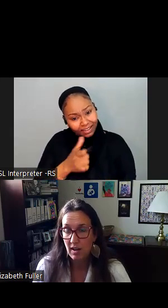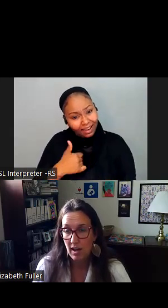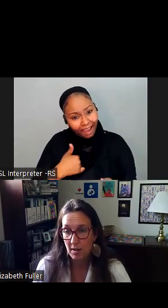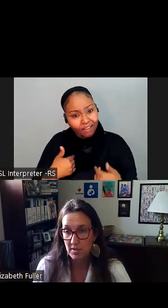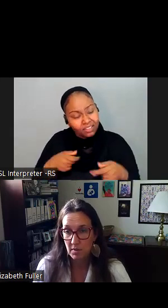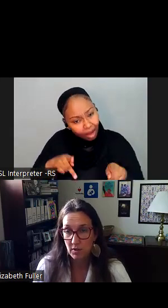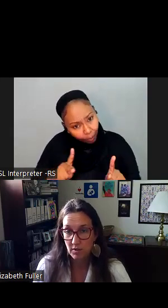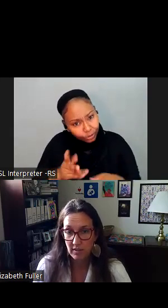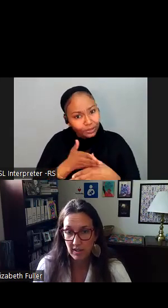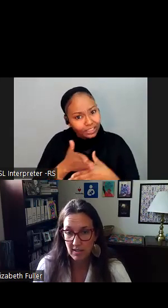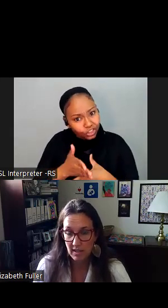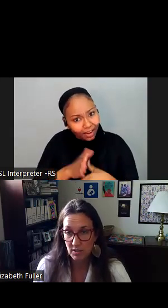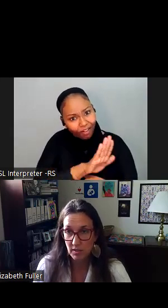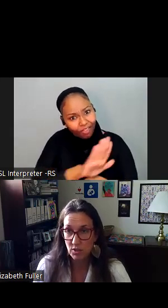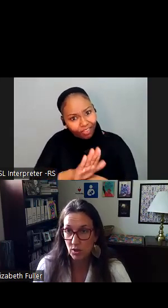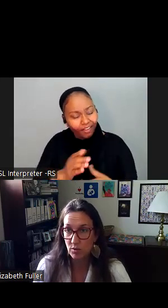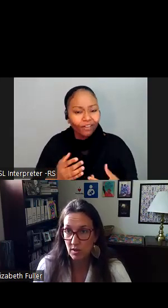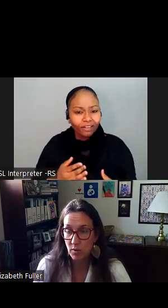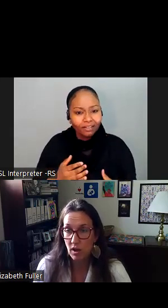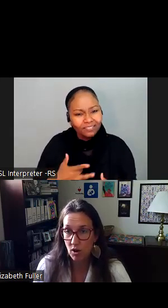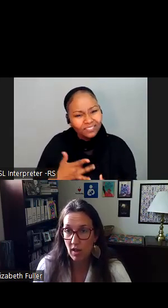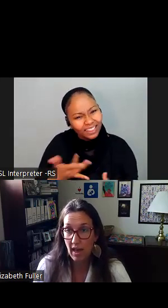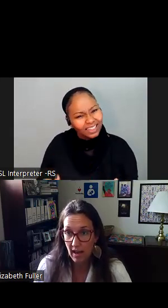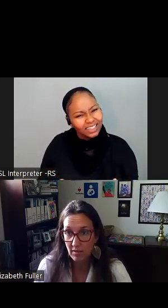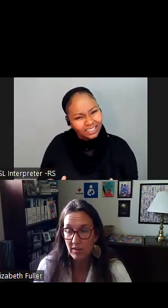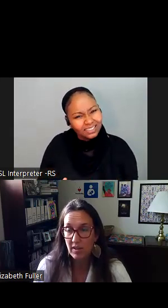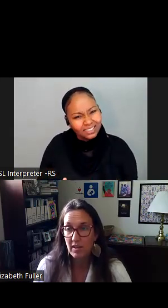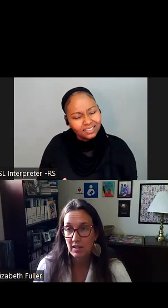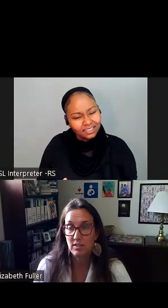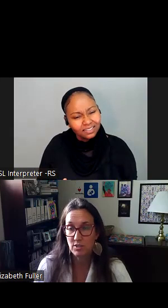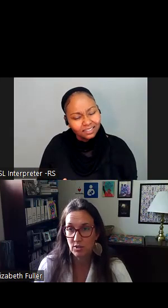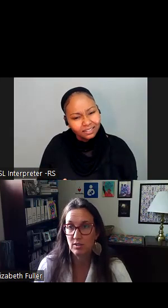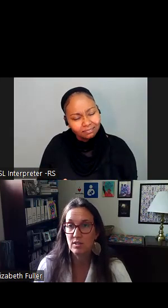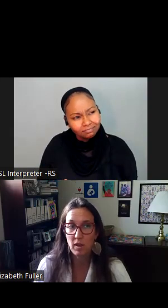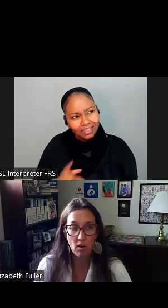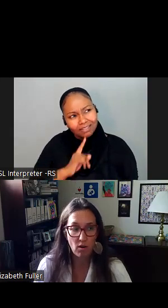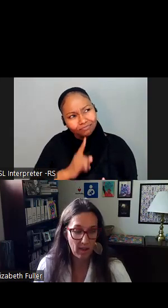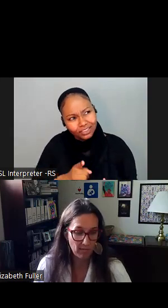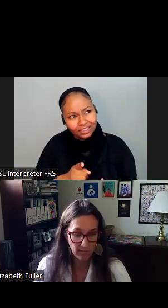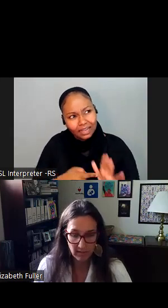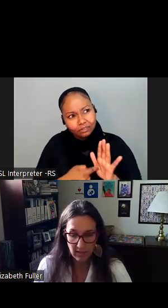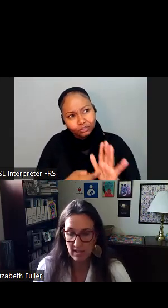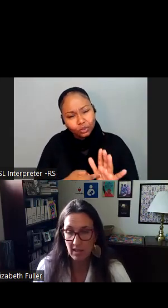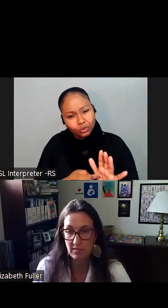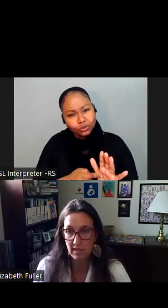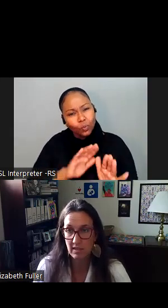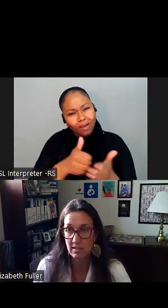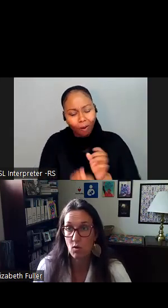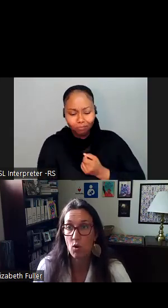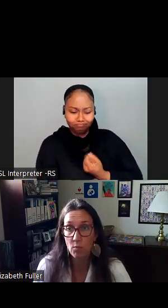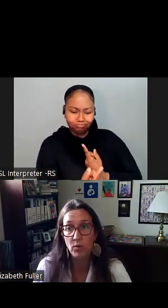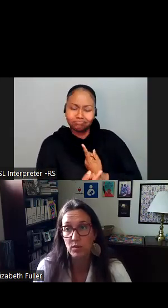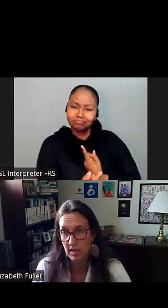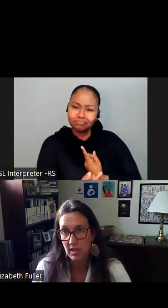share some of their feelings. And this really shows that we all have concerns. We all have feelings. I have said this